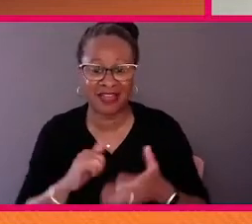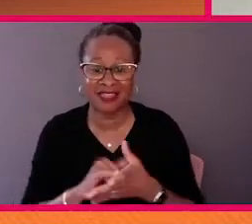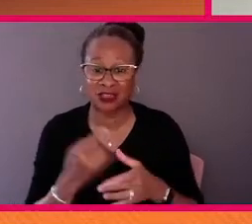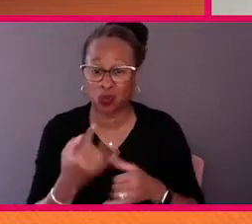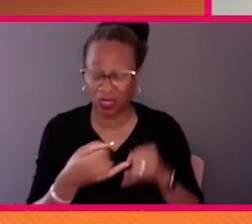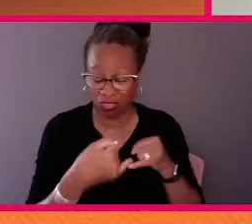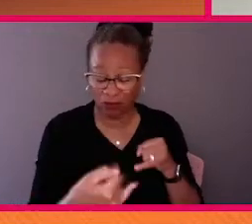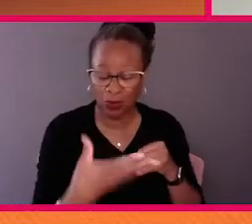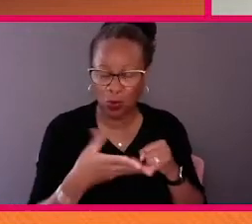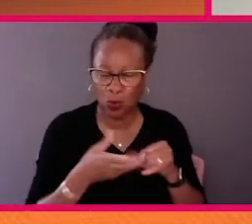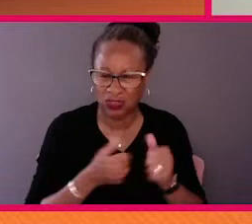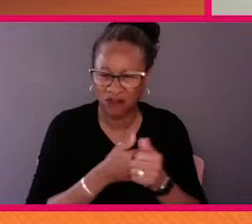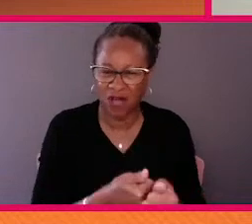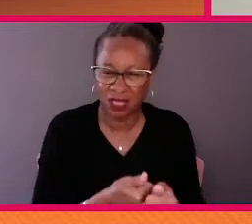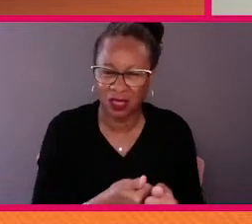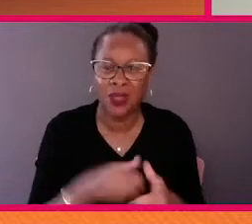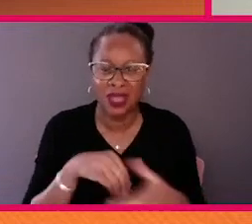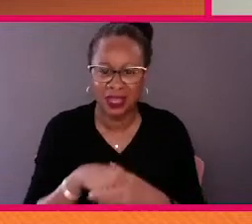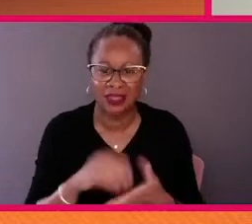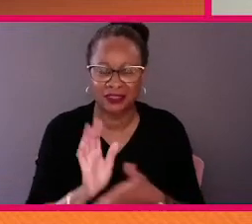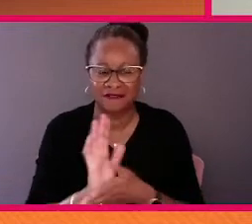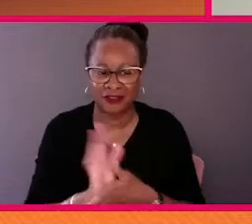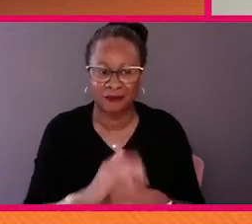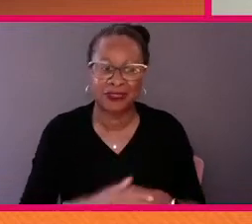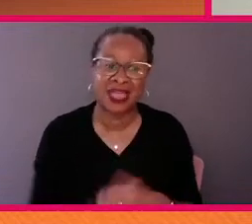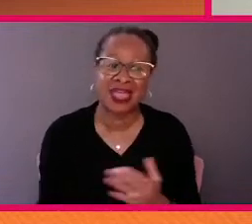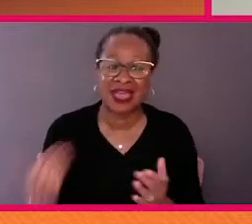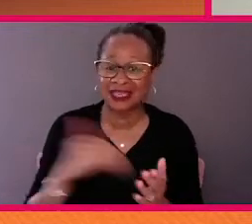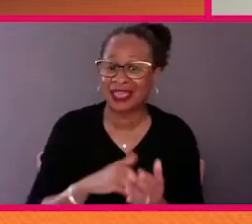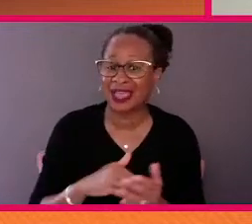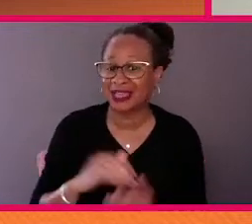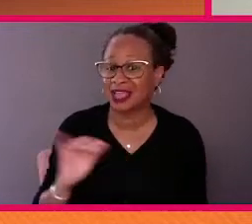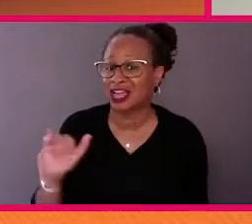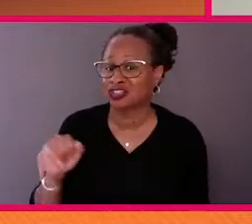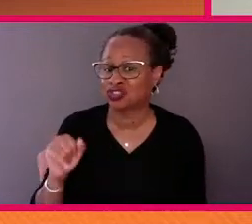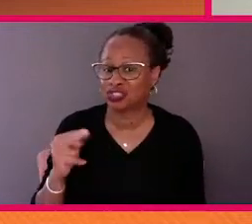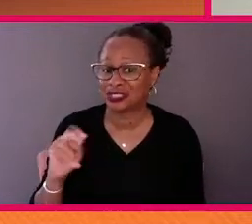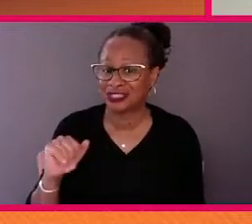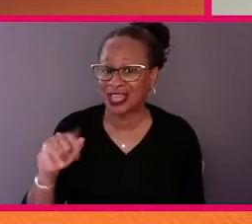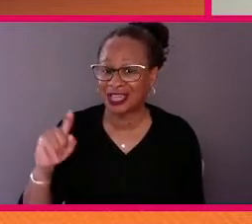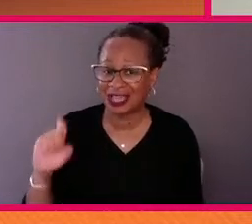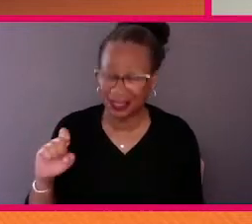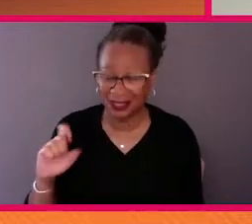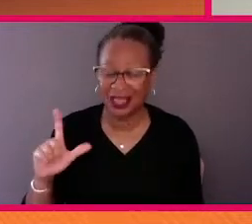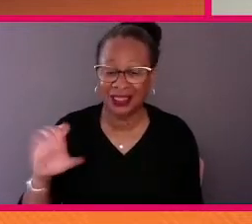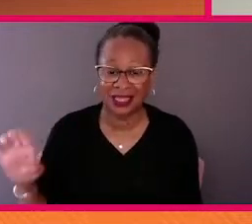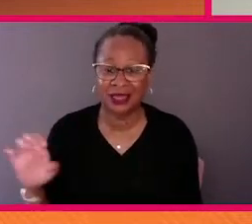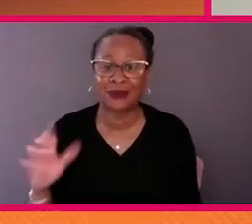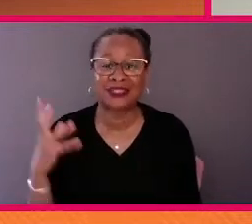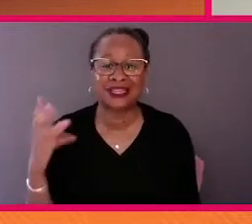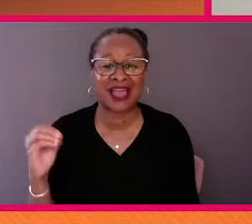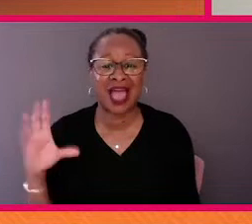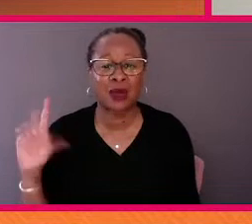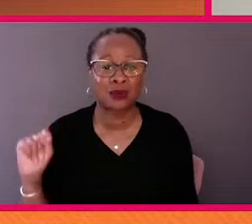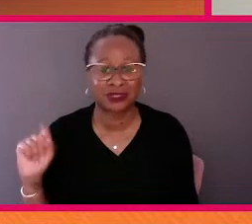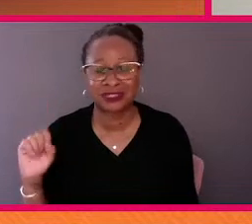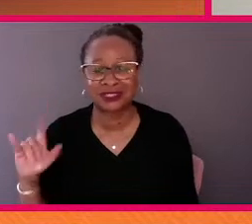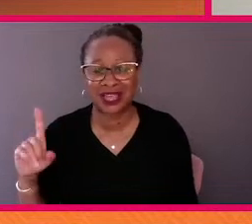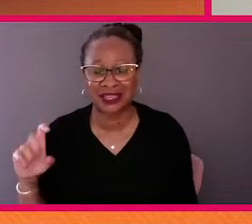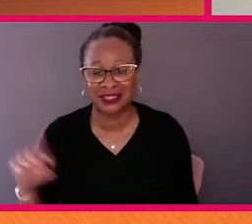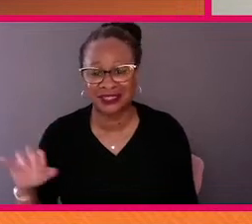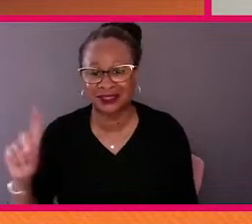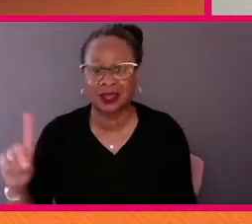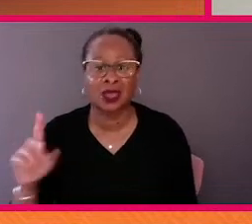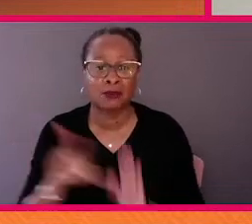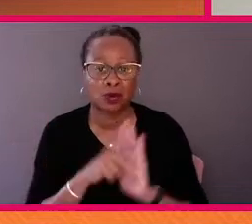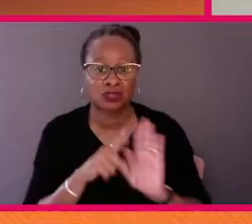film. And again, you know, she was always an outsized personality, but there was this whole backstory too that people